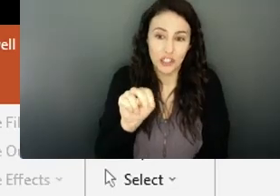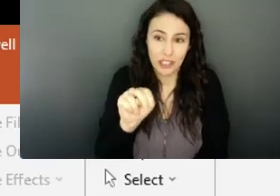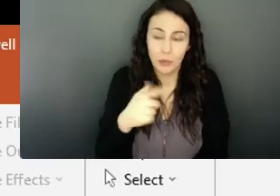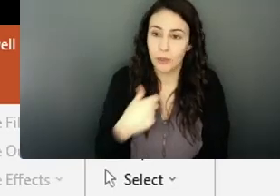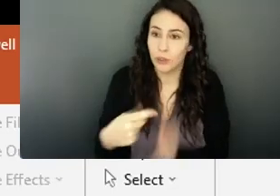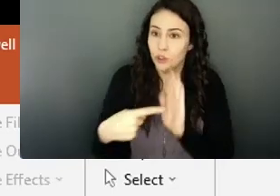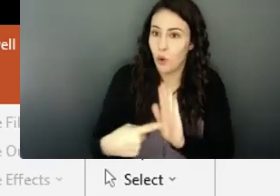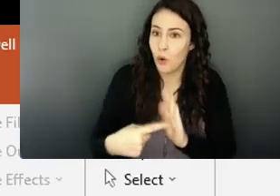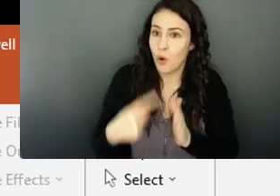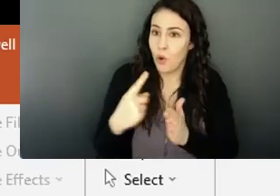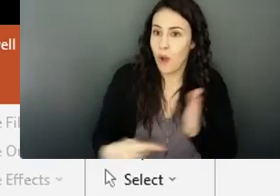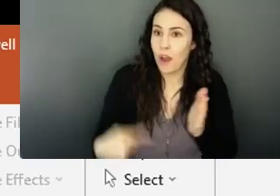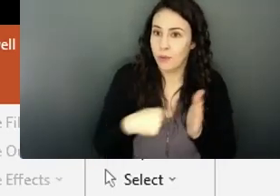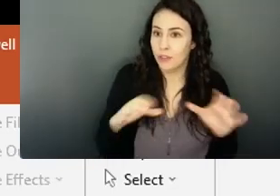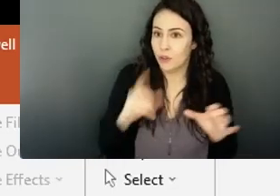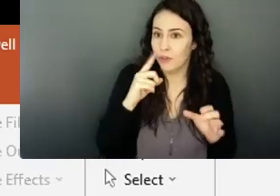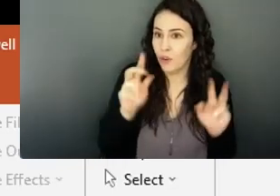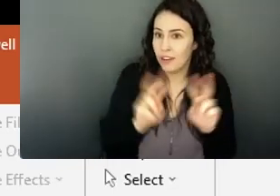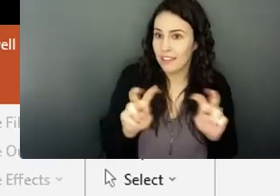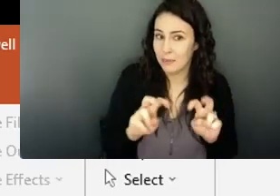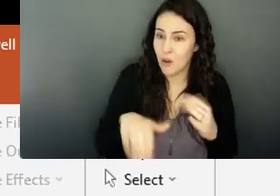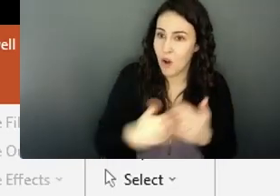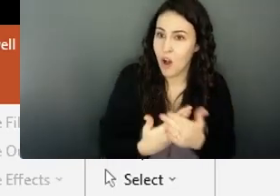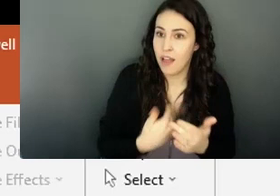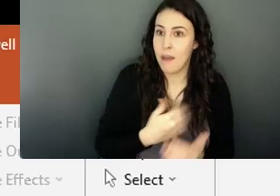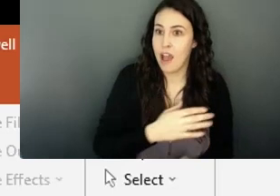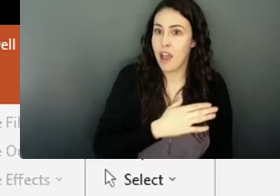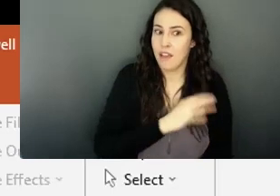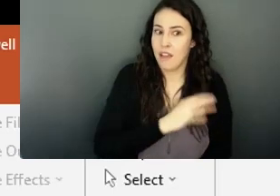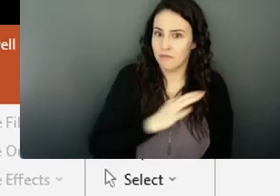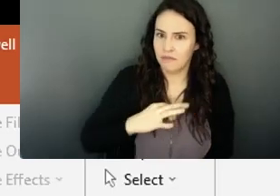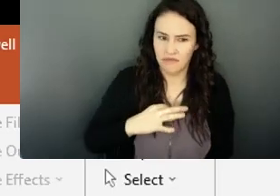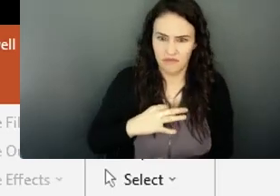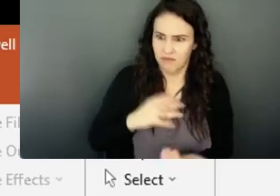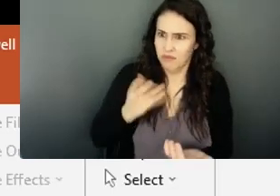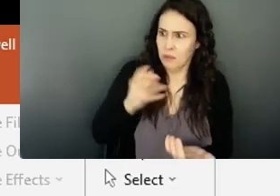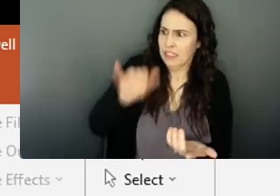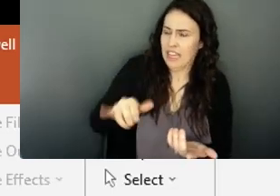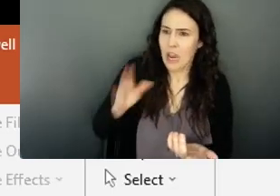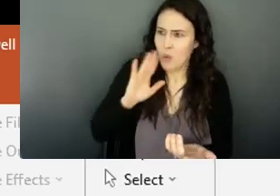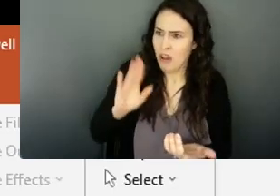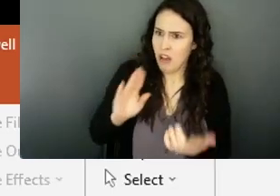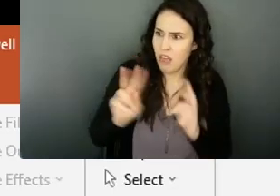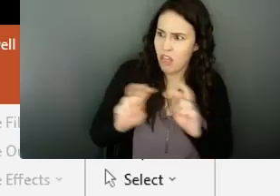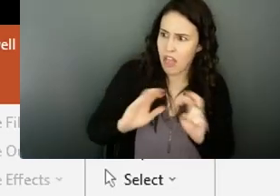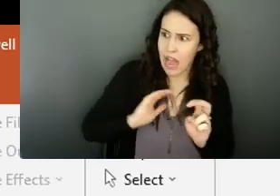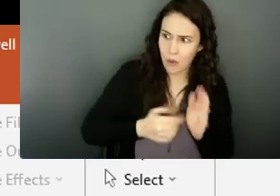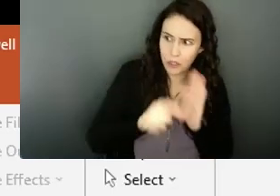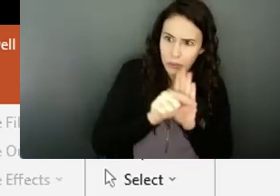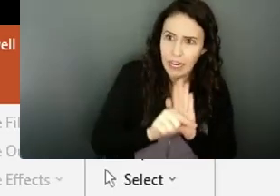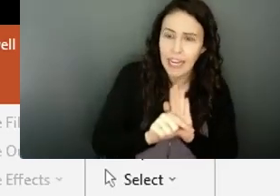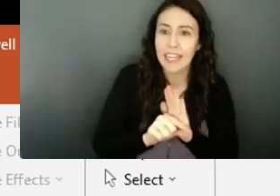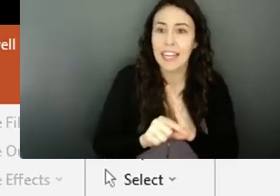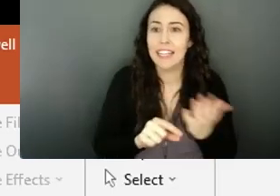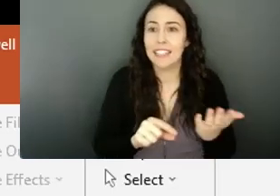assessment. And all of my faculty went, well, what is that? Are they going to be looking at our grades? We were